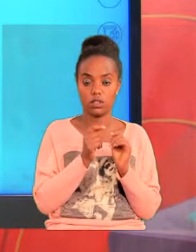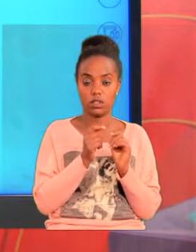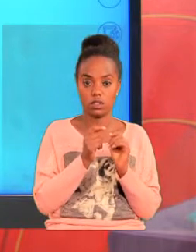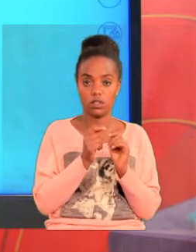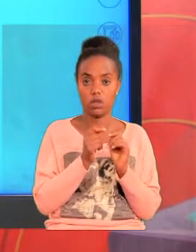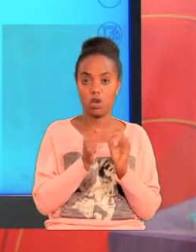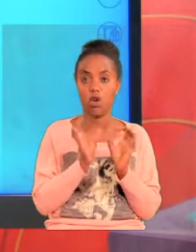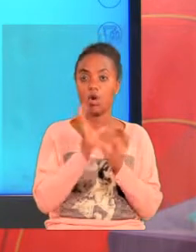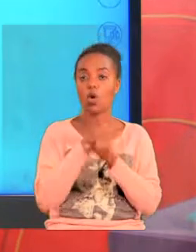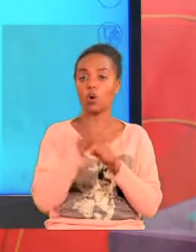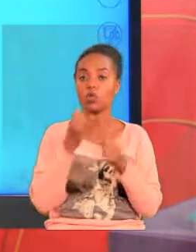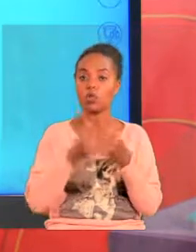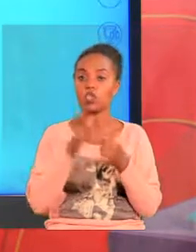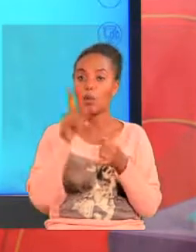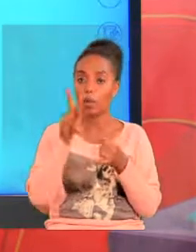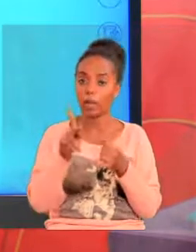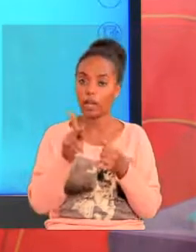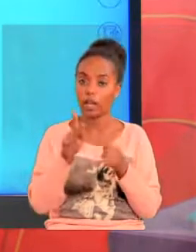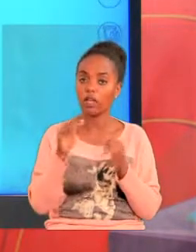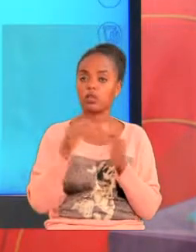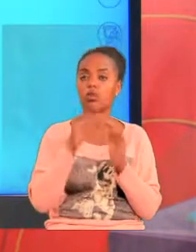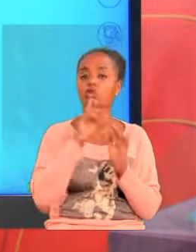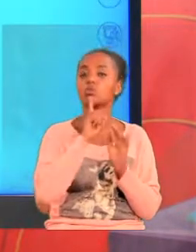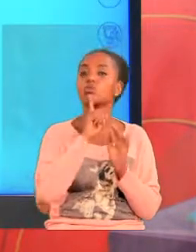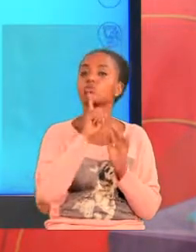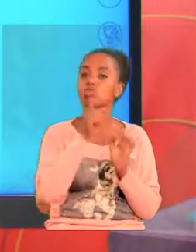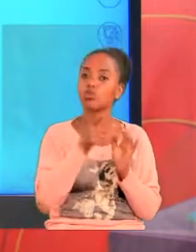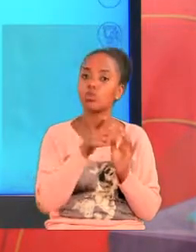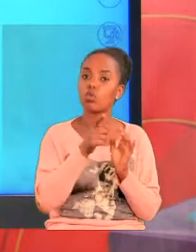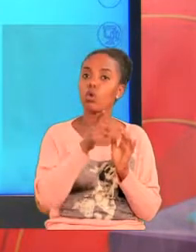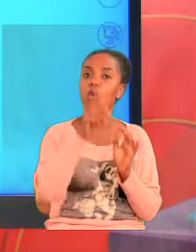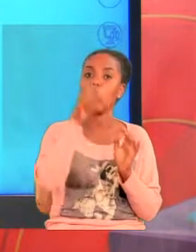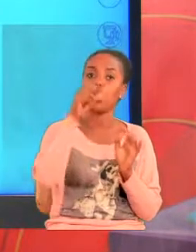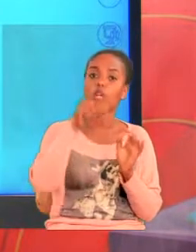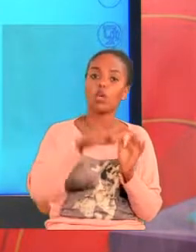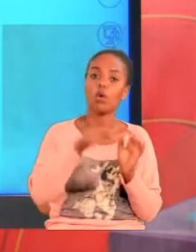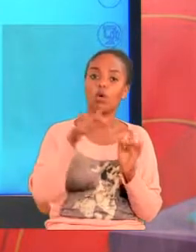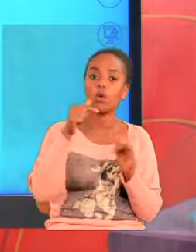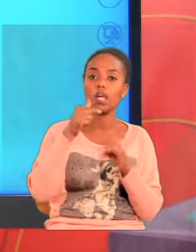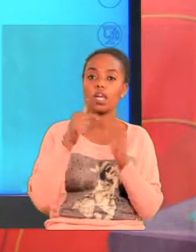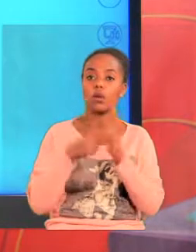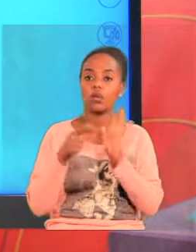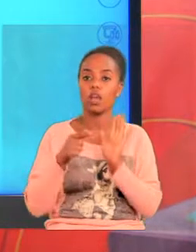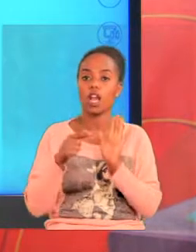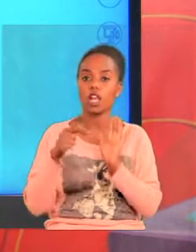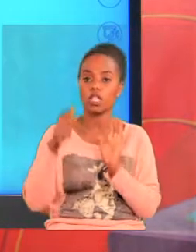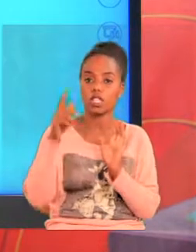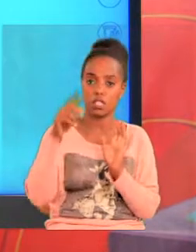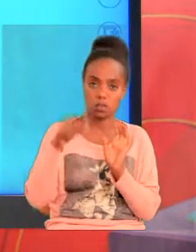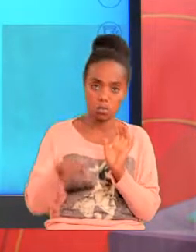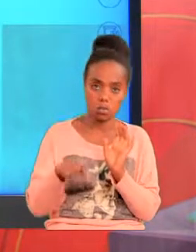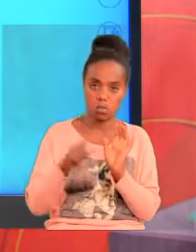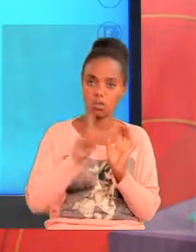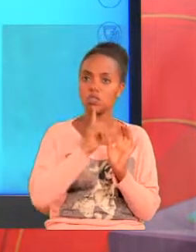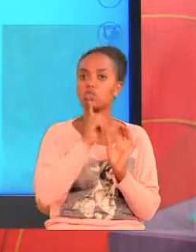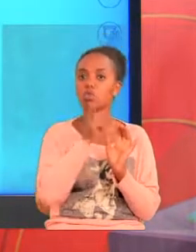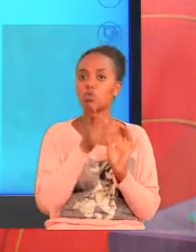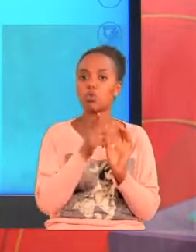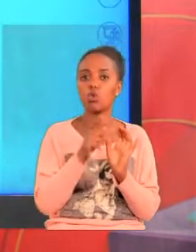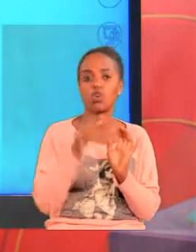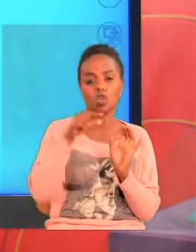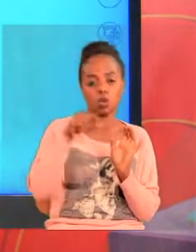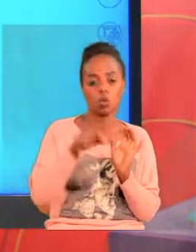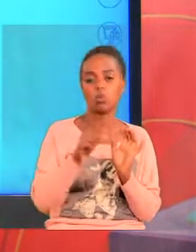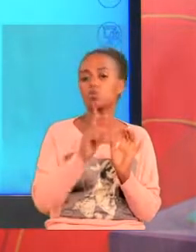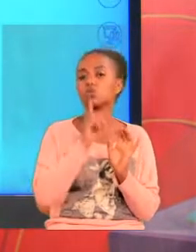At the conclusion, P is true. So Q implies P is true. Whatever the value of Q is, if it is true, true